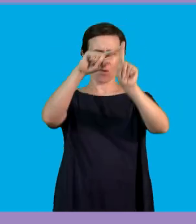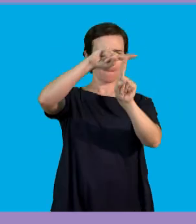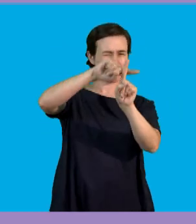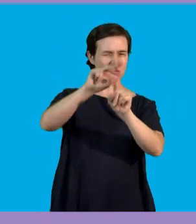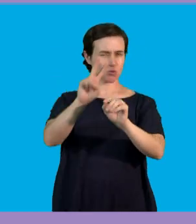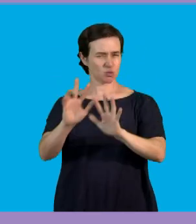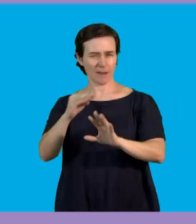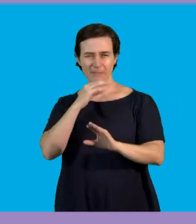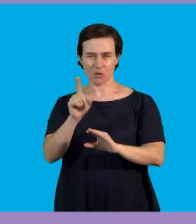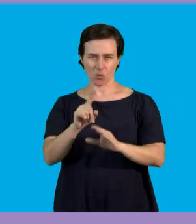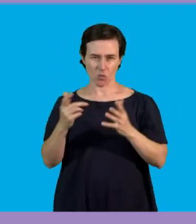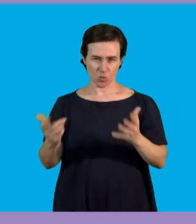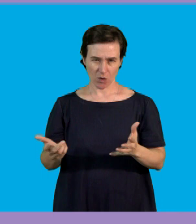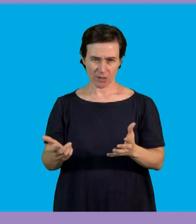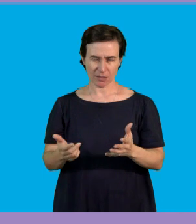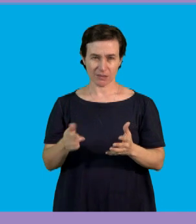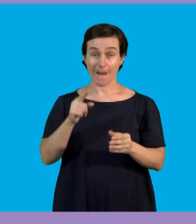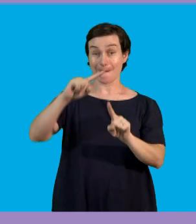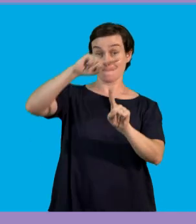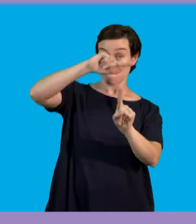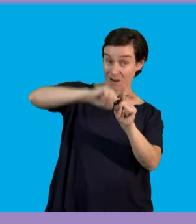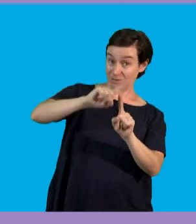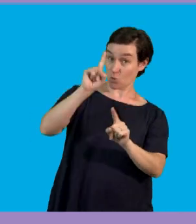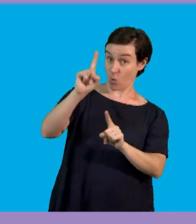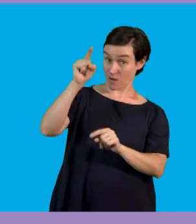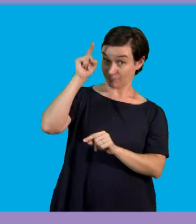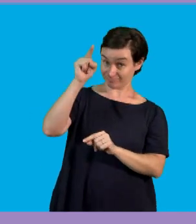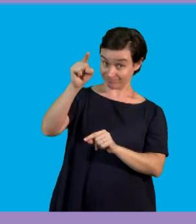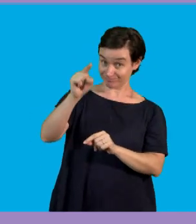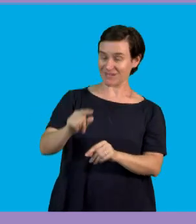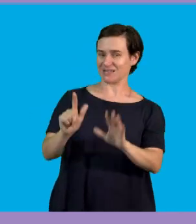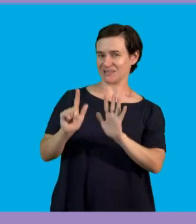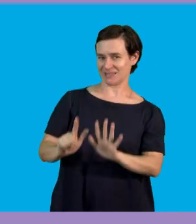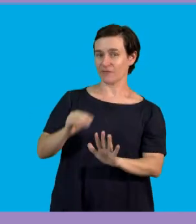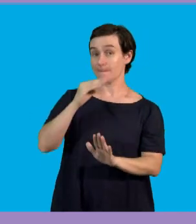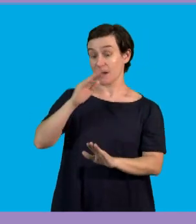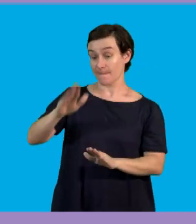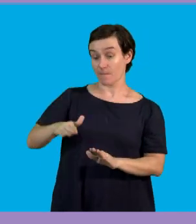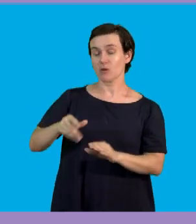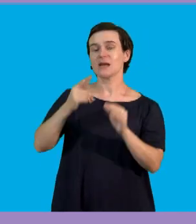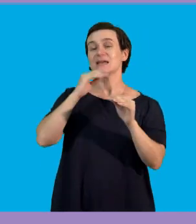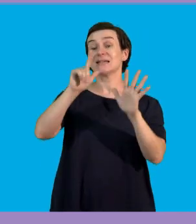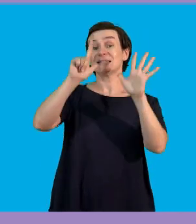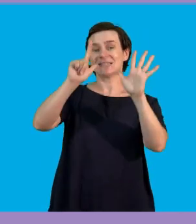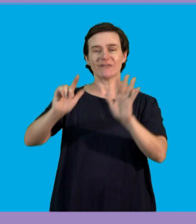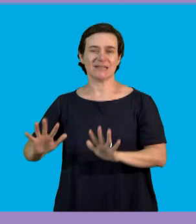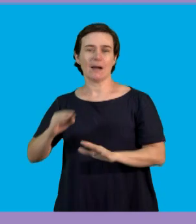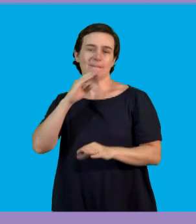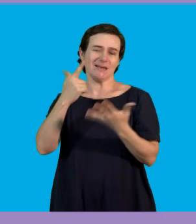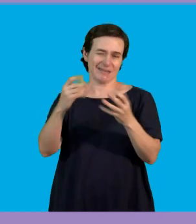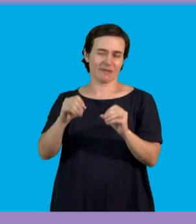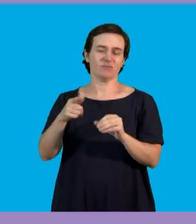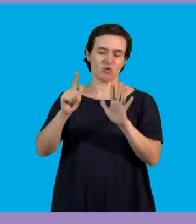6 tens. But we are going to add the 1 10 that is there, and that gives us 7 tens. Then we have